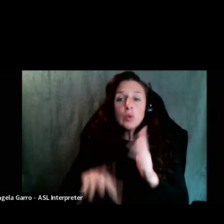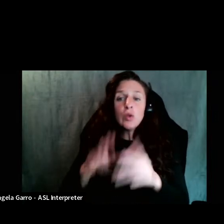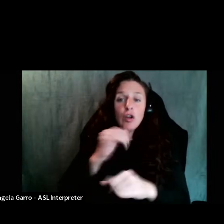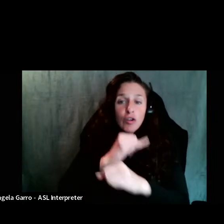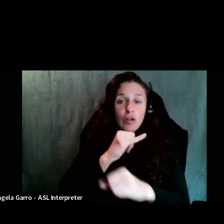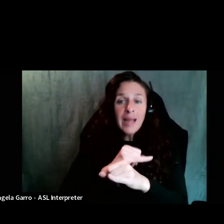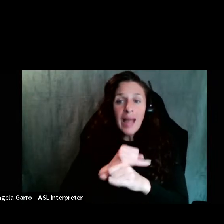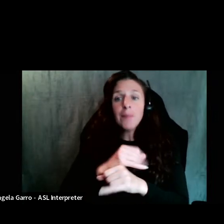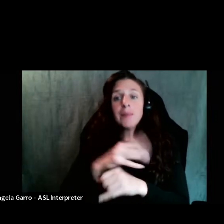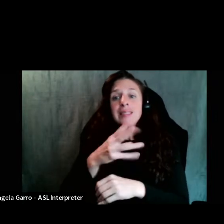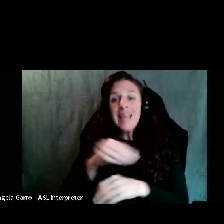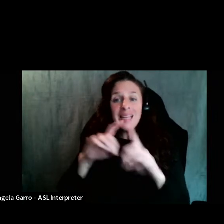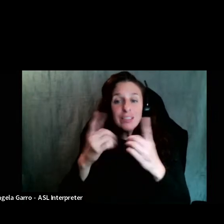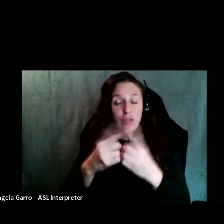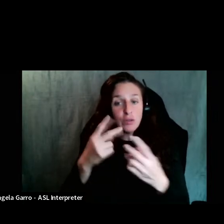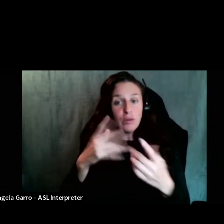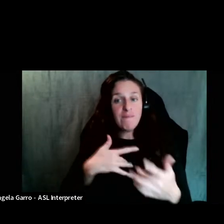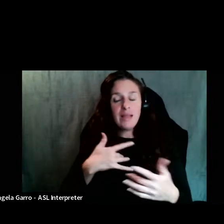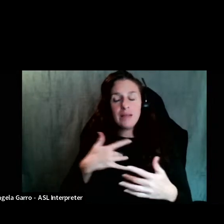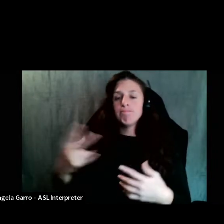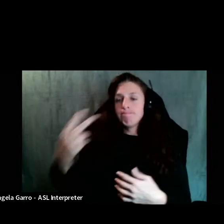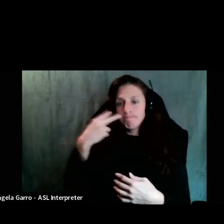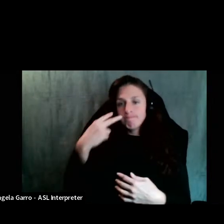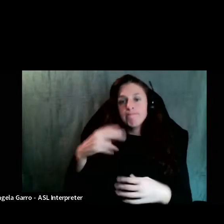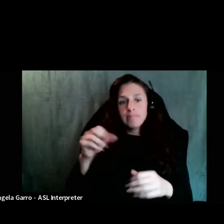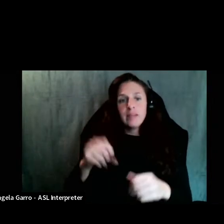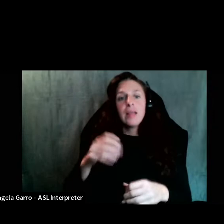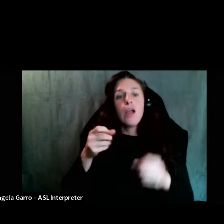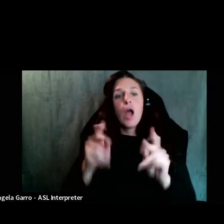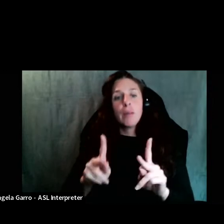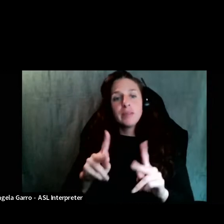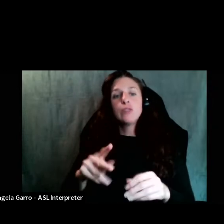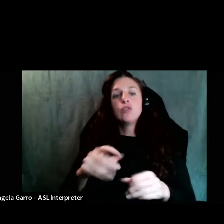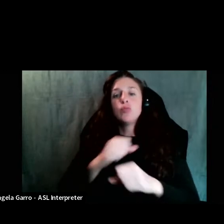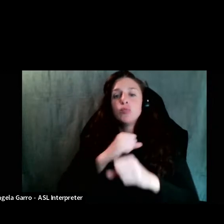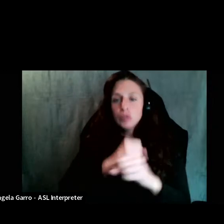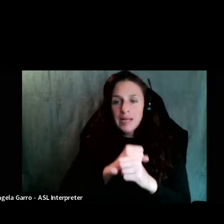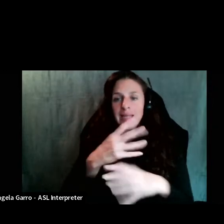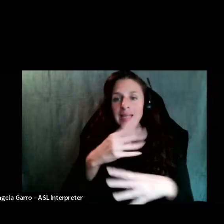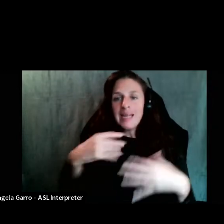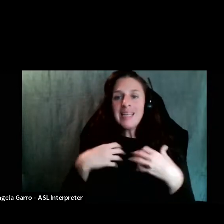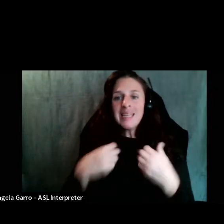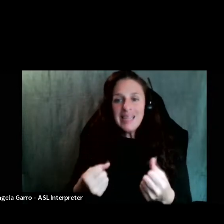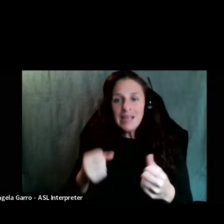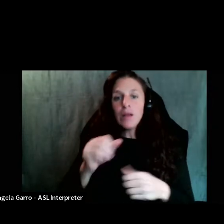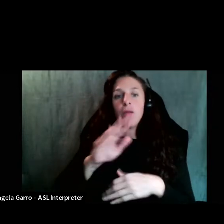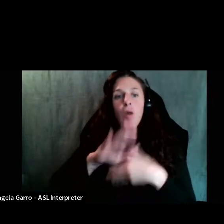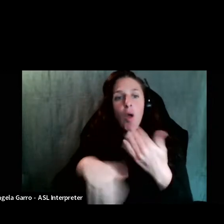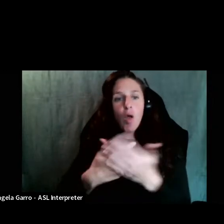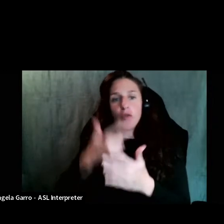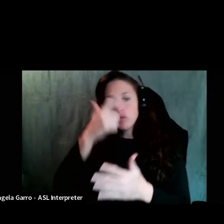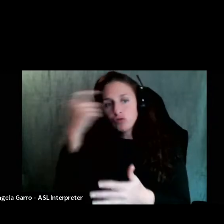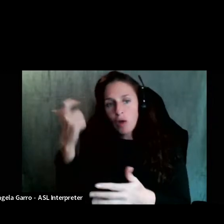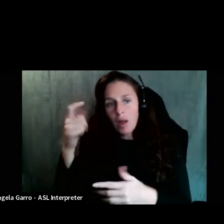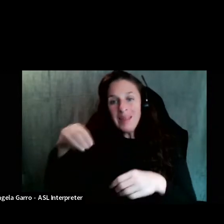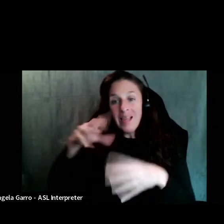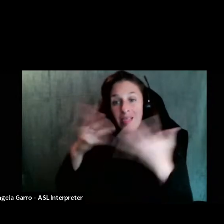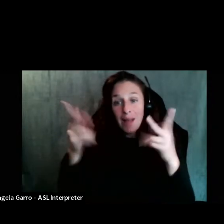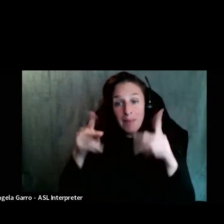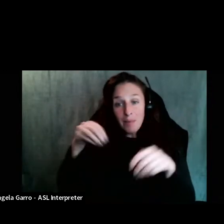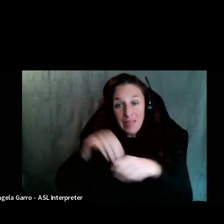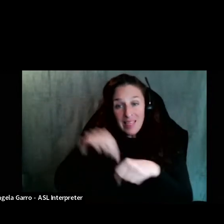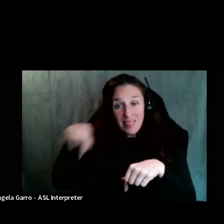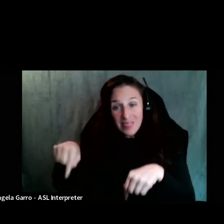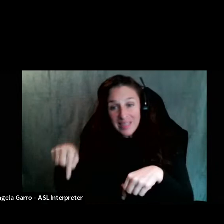seen, it's an opportunity to both protect and heal all the trauma that a lot of the people in this room have experienced, from both